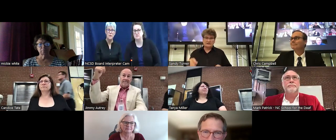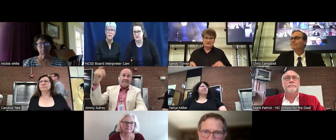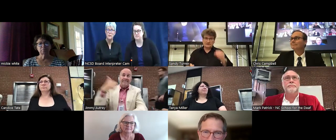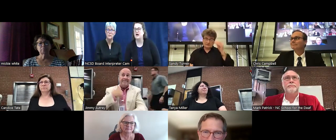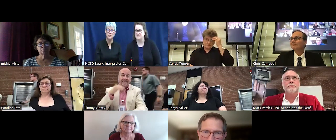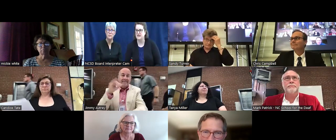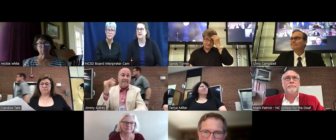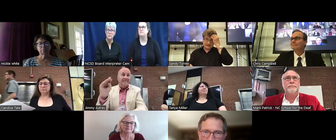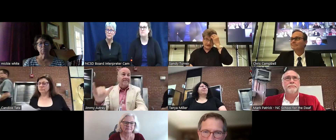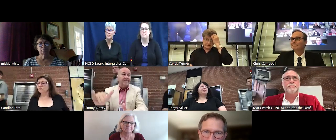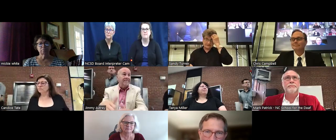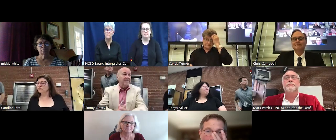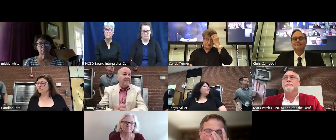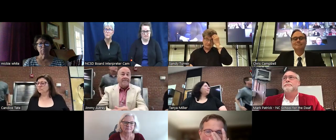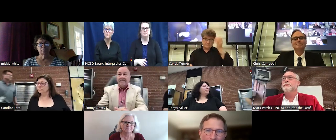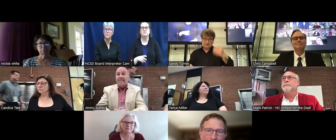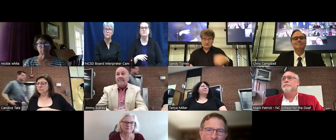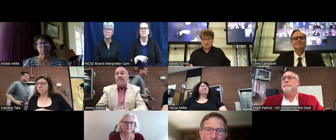Jimmy has I second. second.